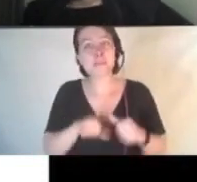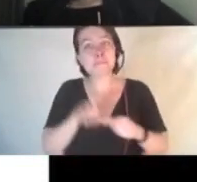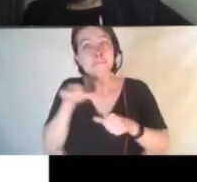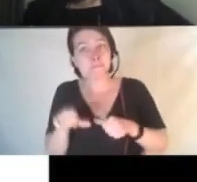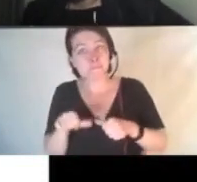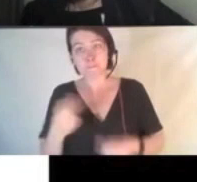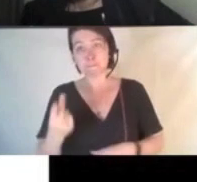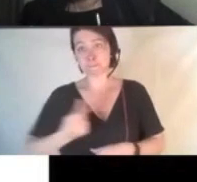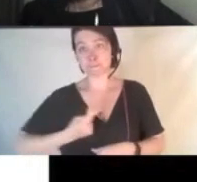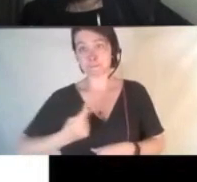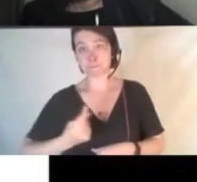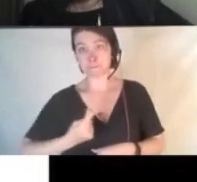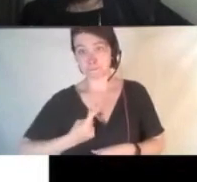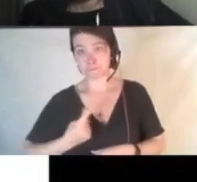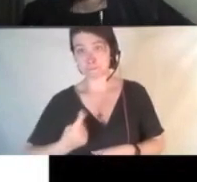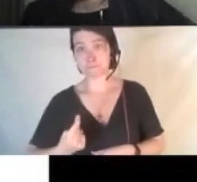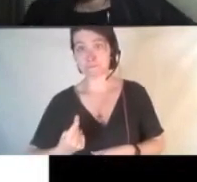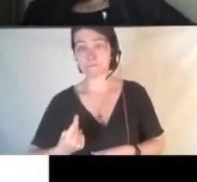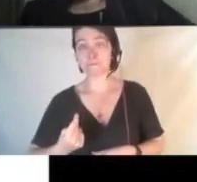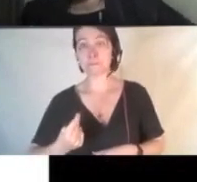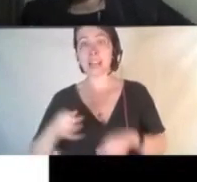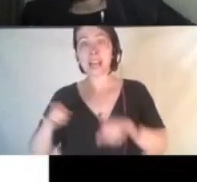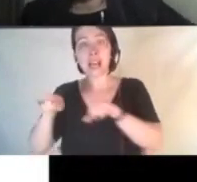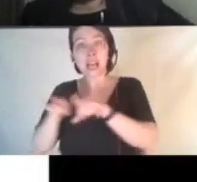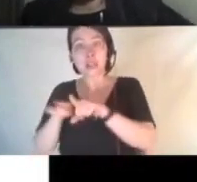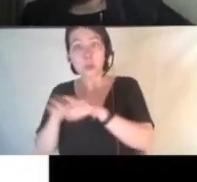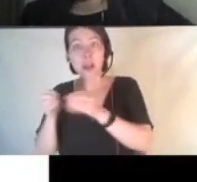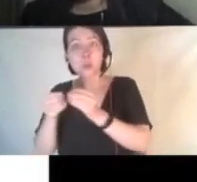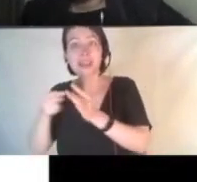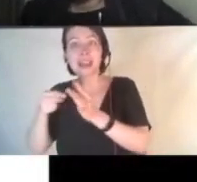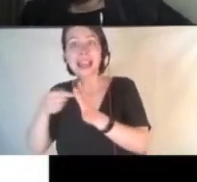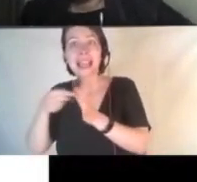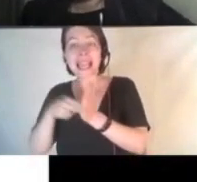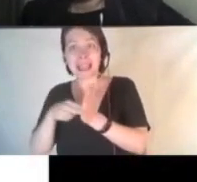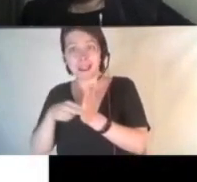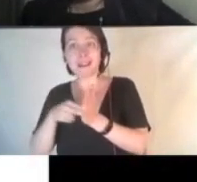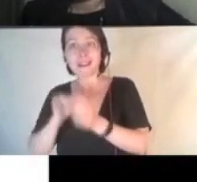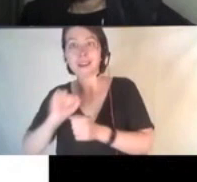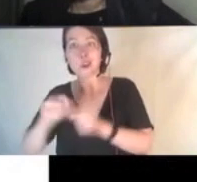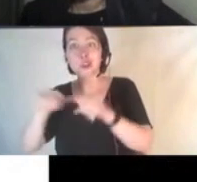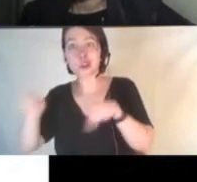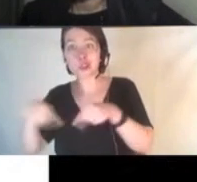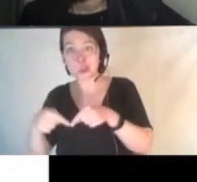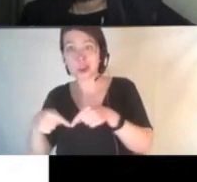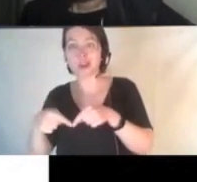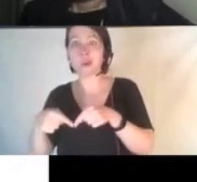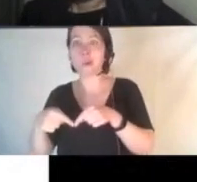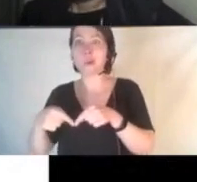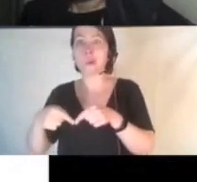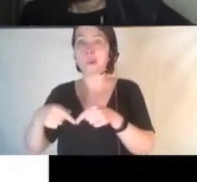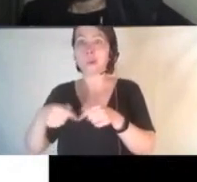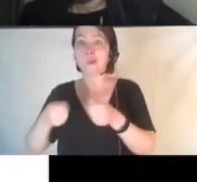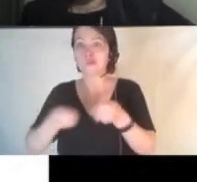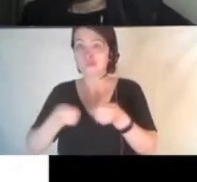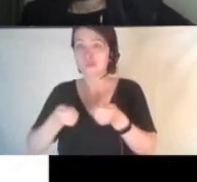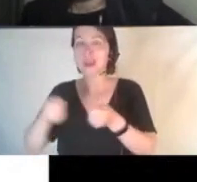I and your studio colleague, Ian Wernast, and your artist facilitator,